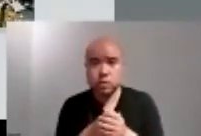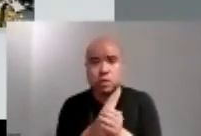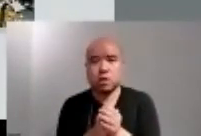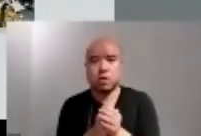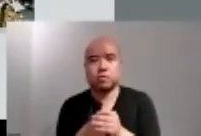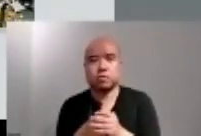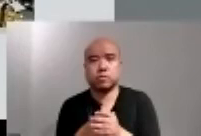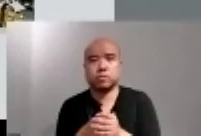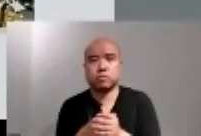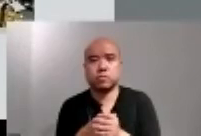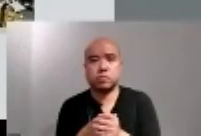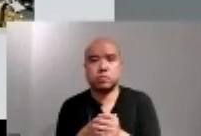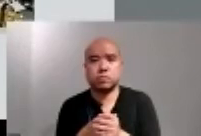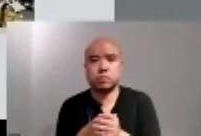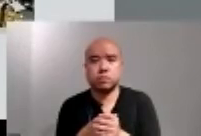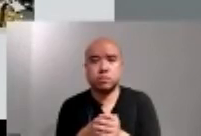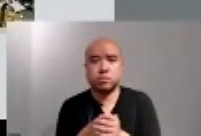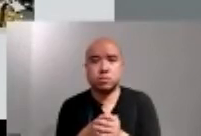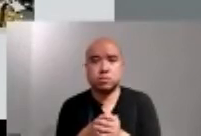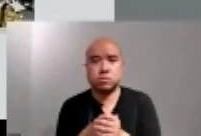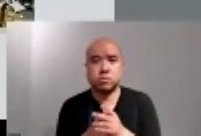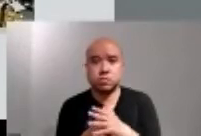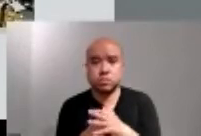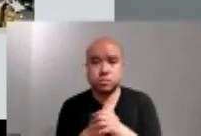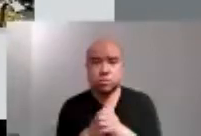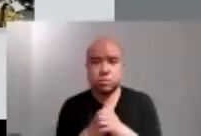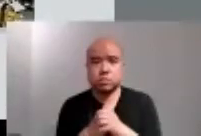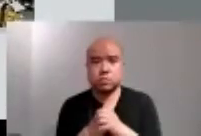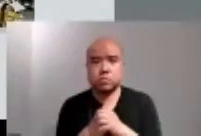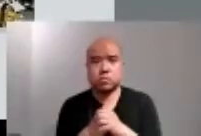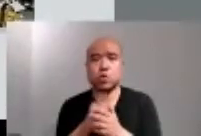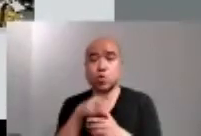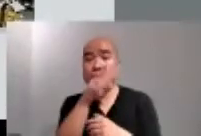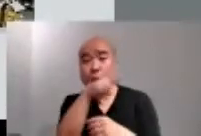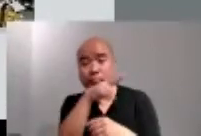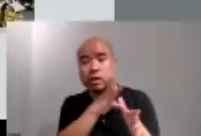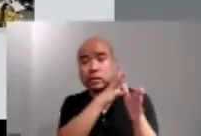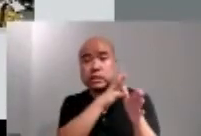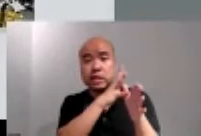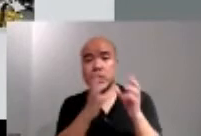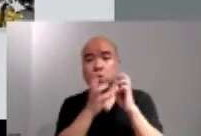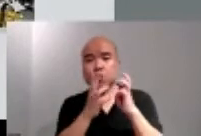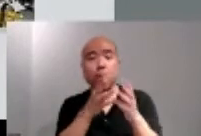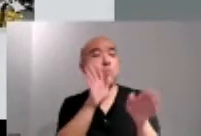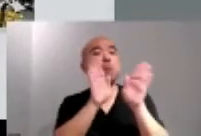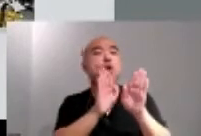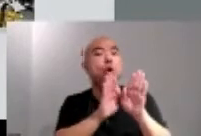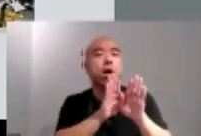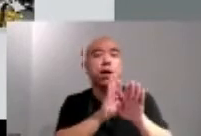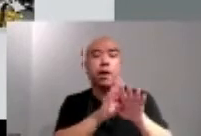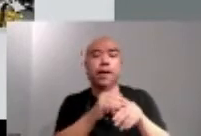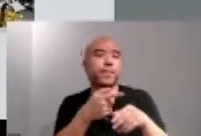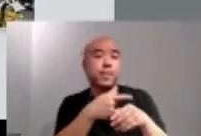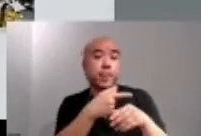City. Sodoshi creates and produces travel information on local cities in Korea for